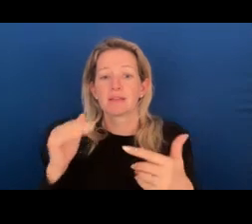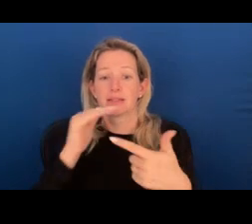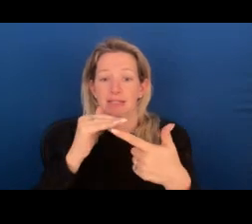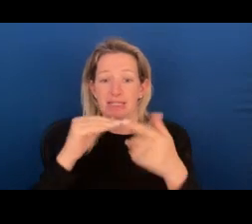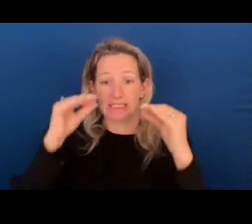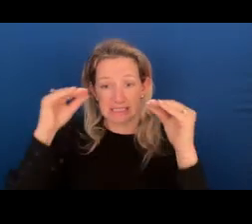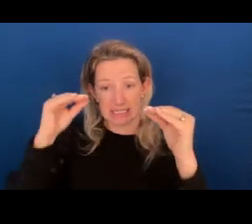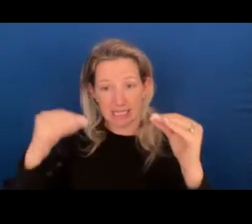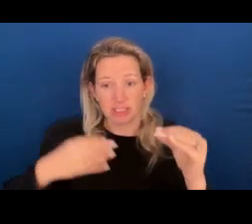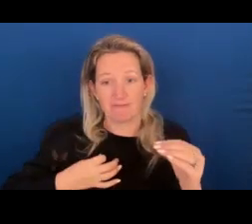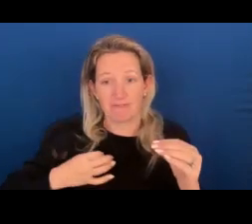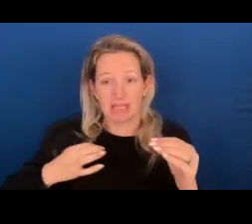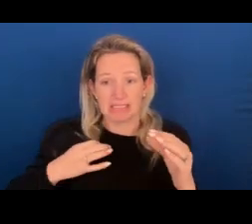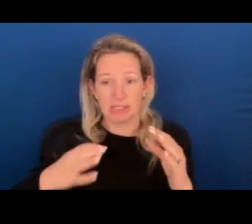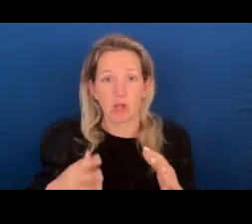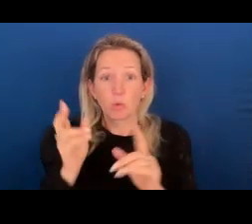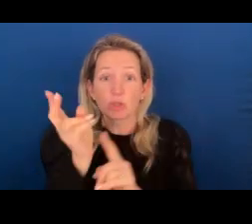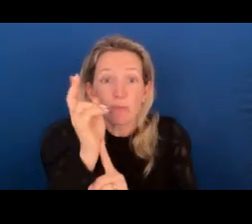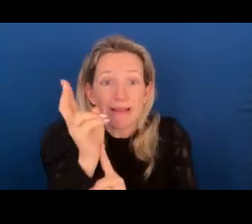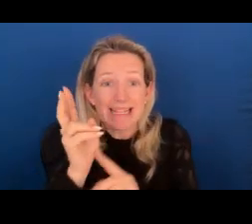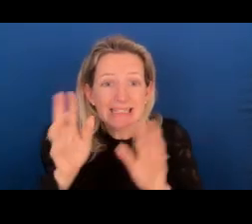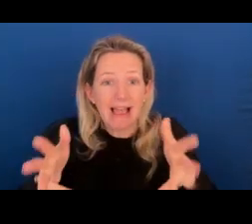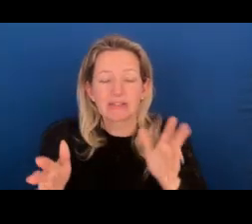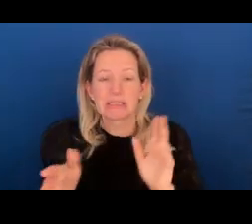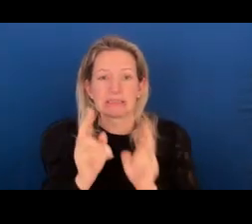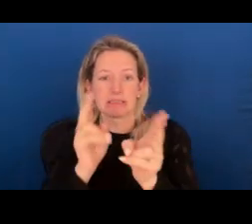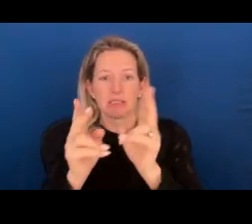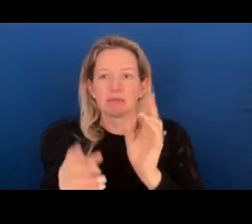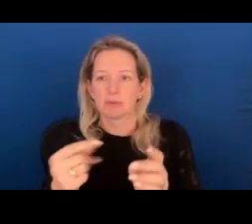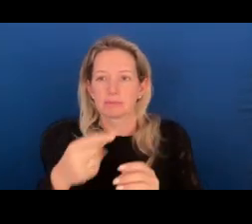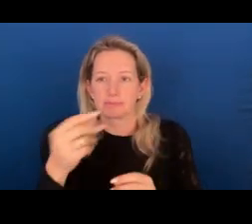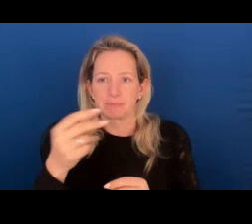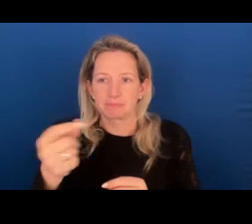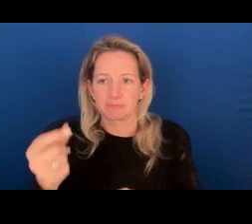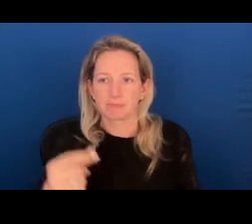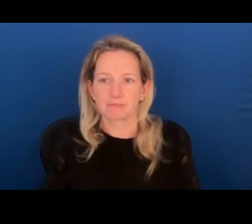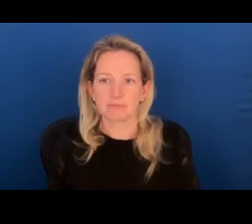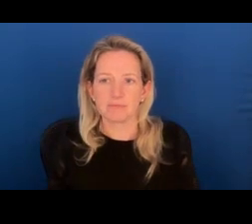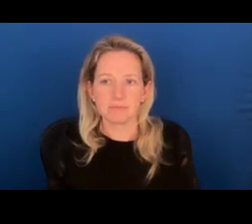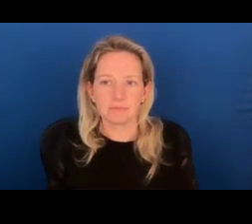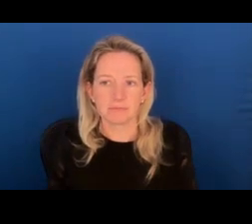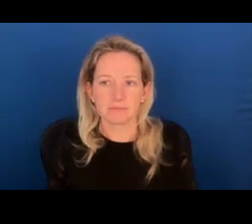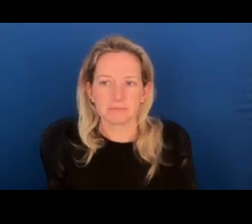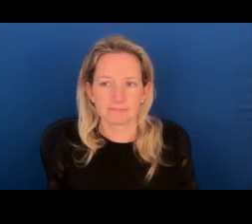I got a warning. I got 2 minutes. I got to run. Can you go to the next slide? I want to get through to the end.